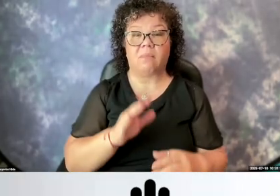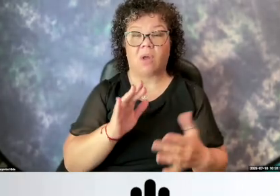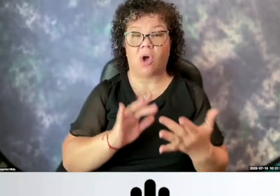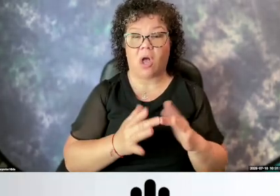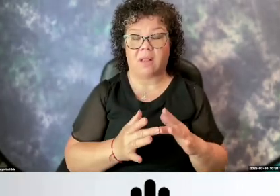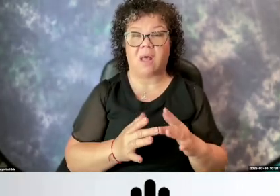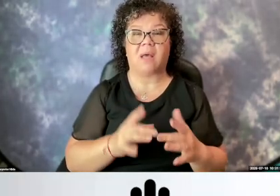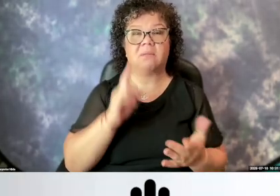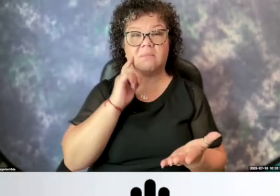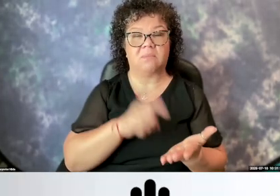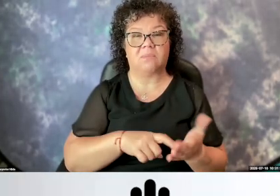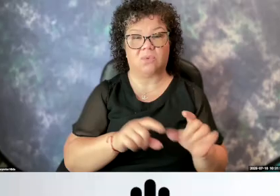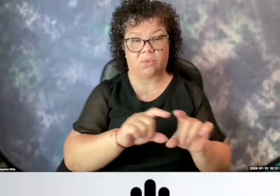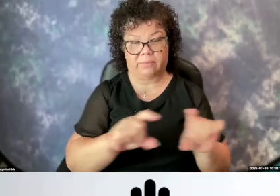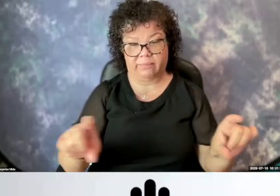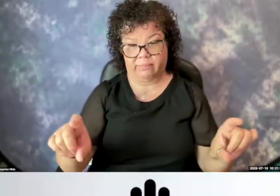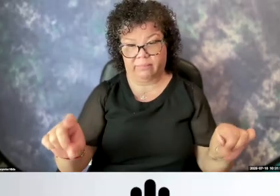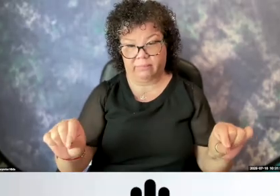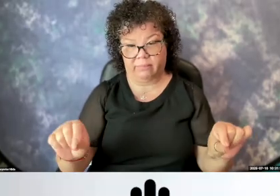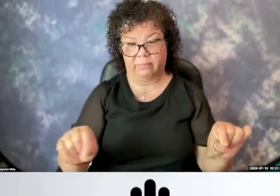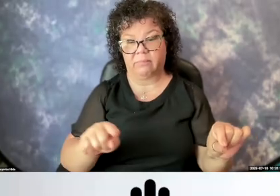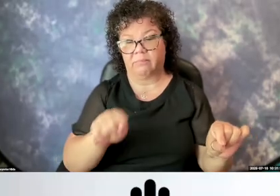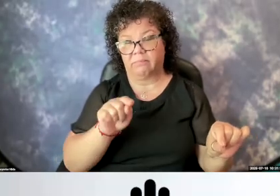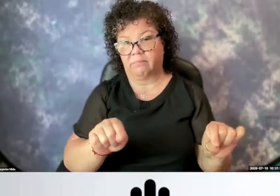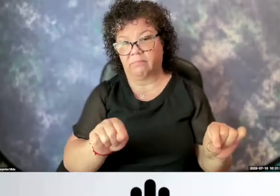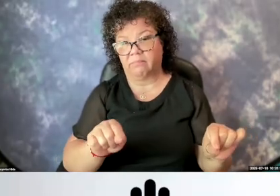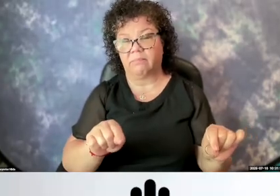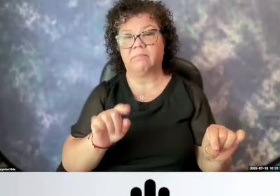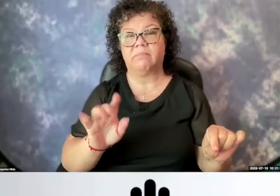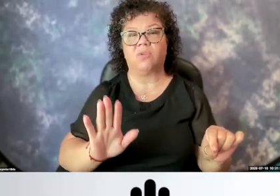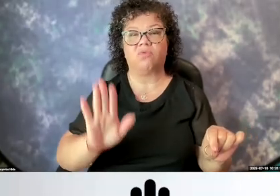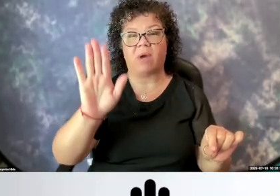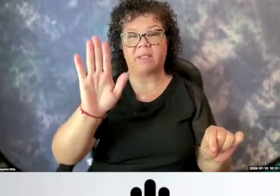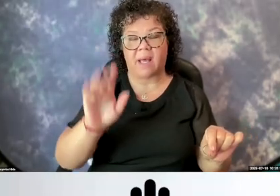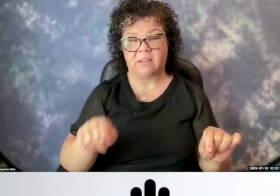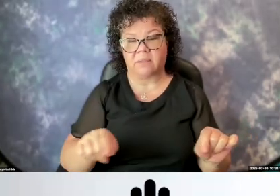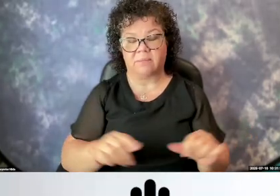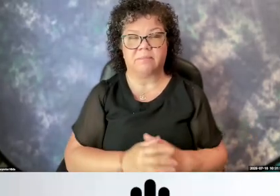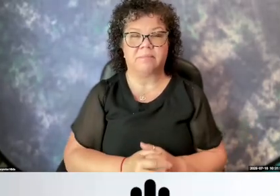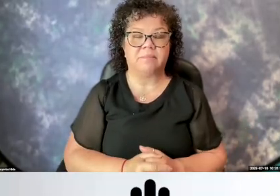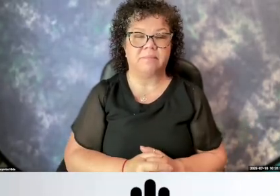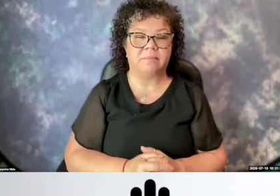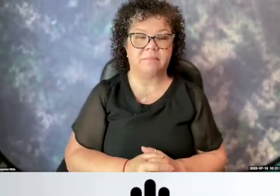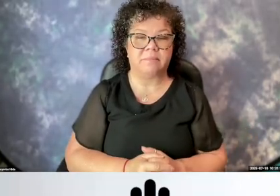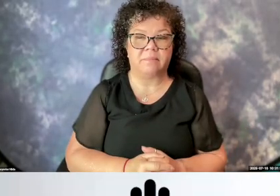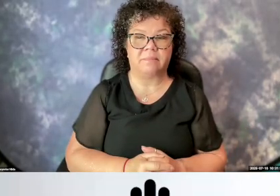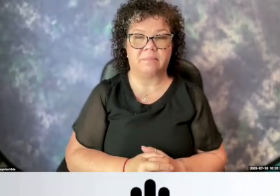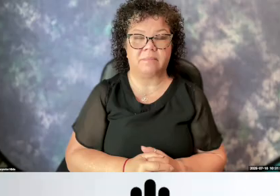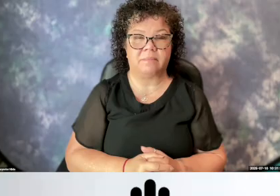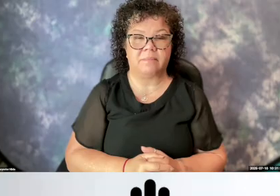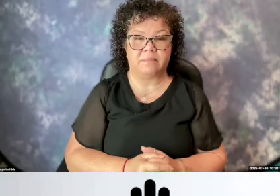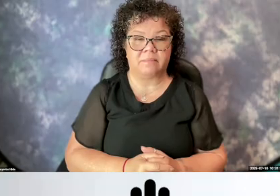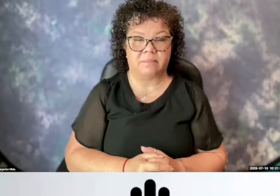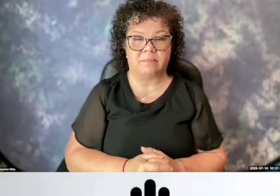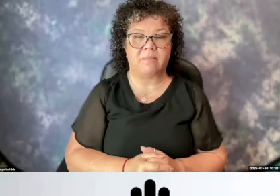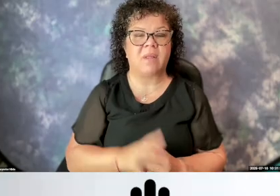on the raise hand option on the Zoom navigation bar under the Participants tab. If you are using an updated version of